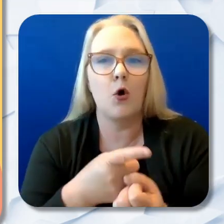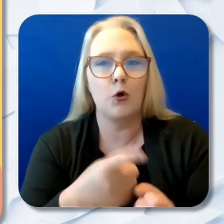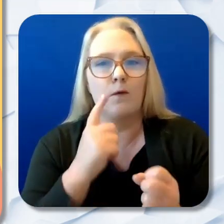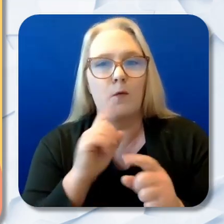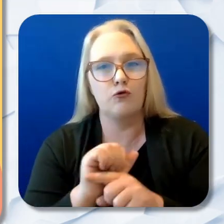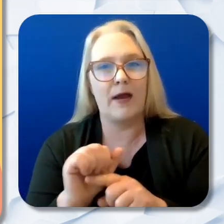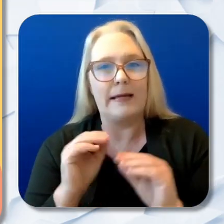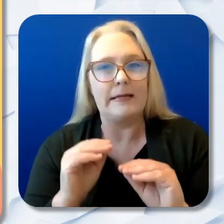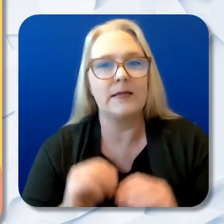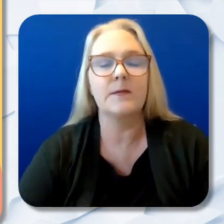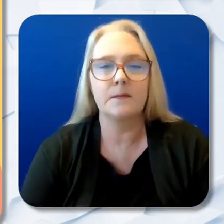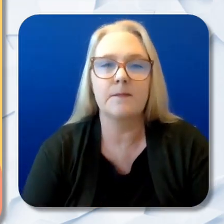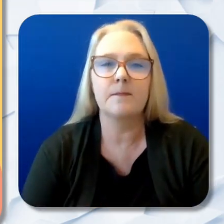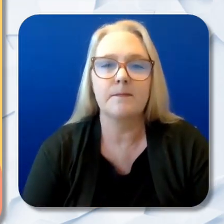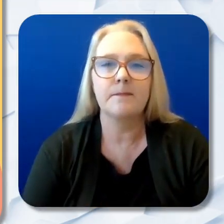trainings.